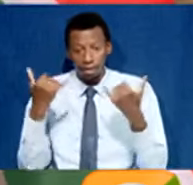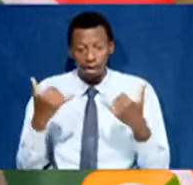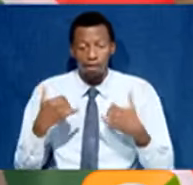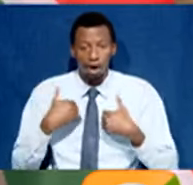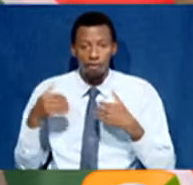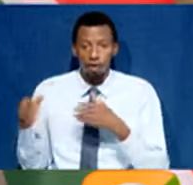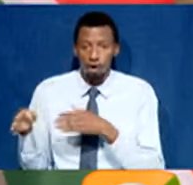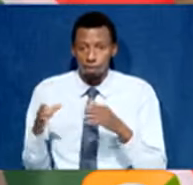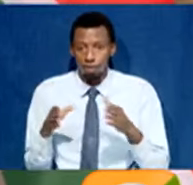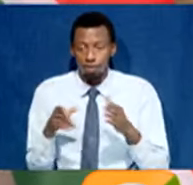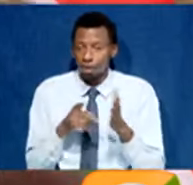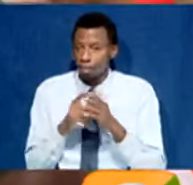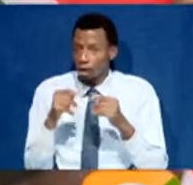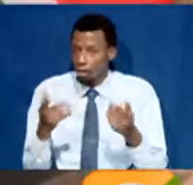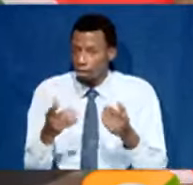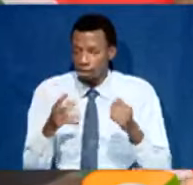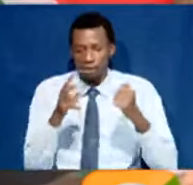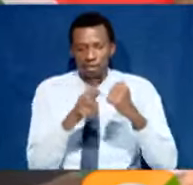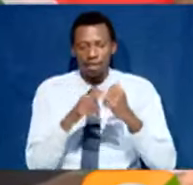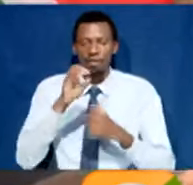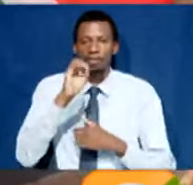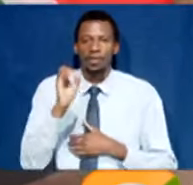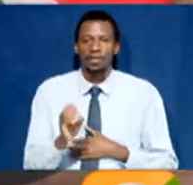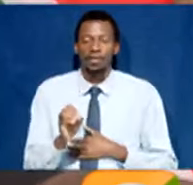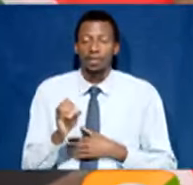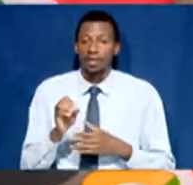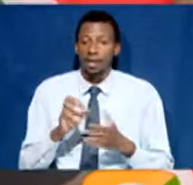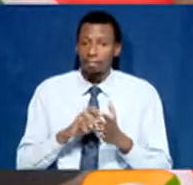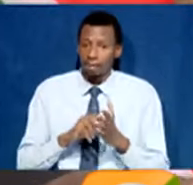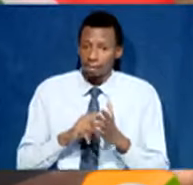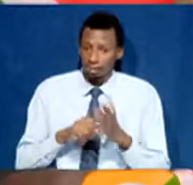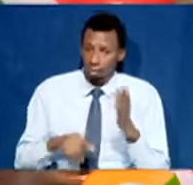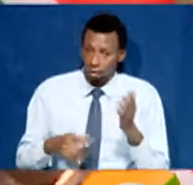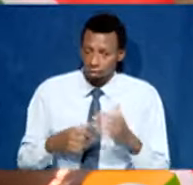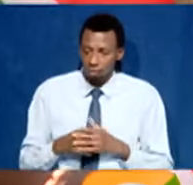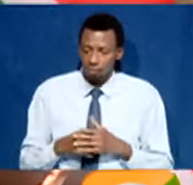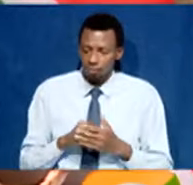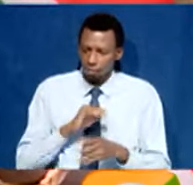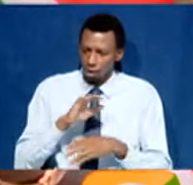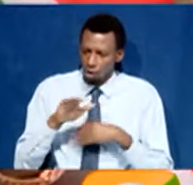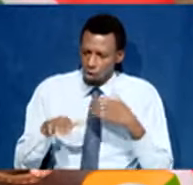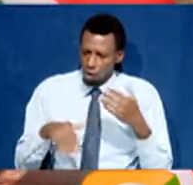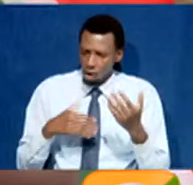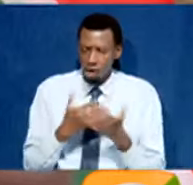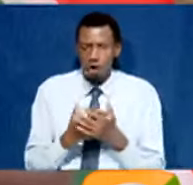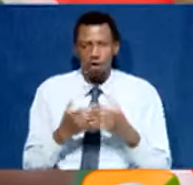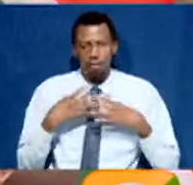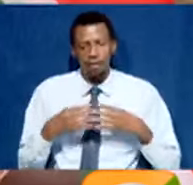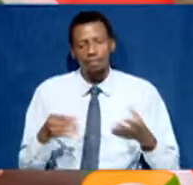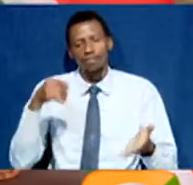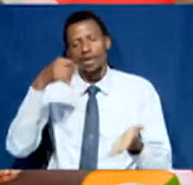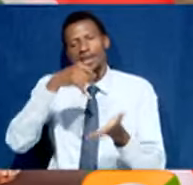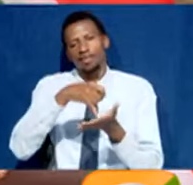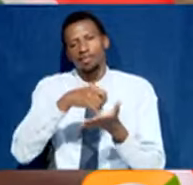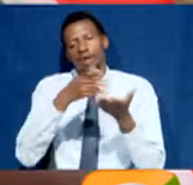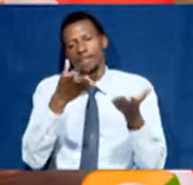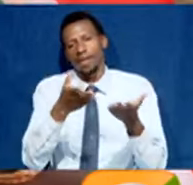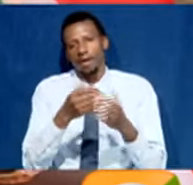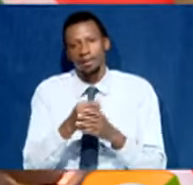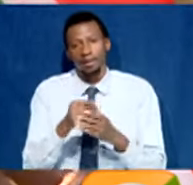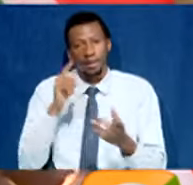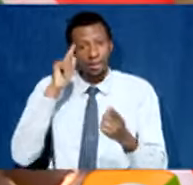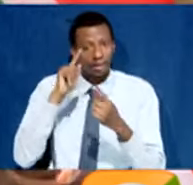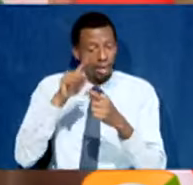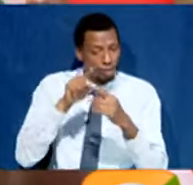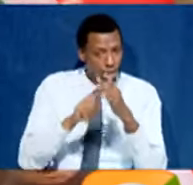pay at 7%. So that way, we have carried everybody, making sure that everybody